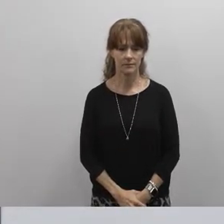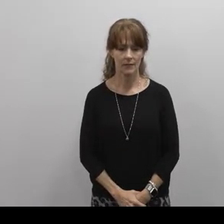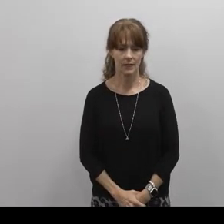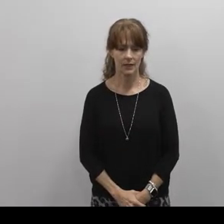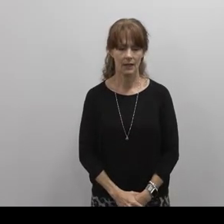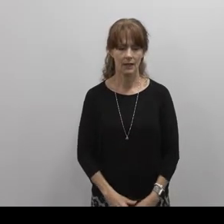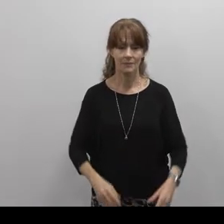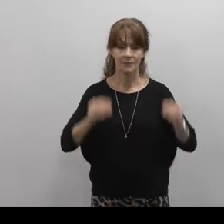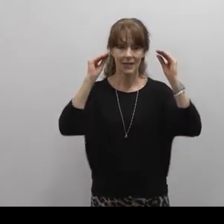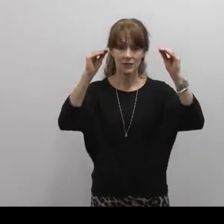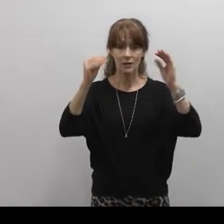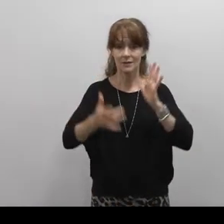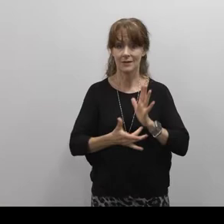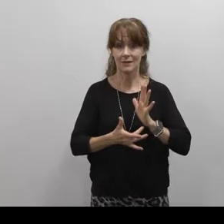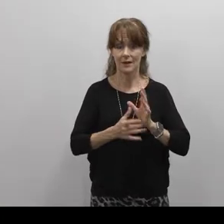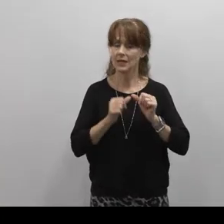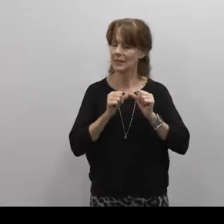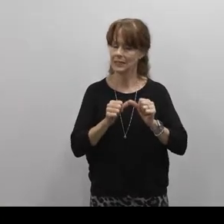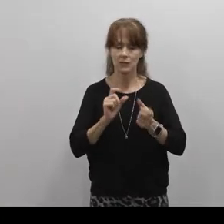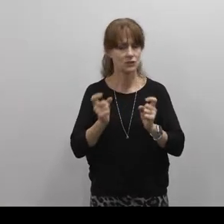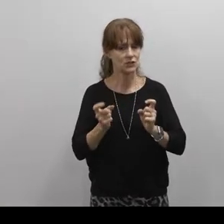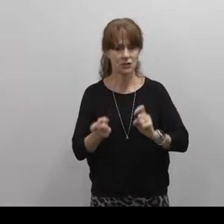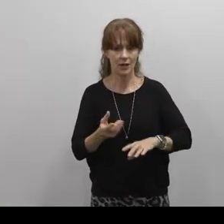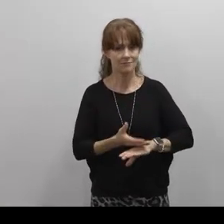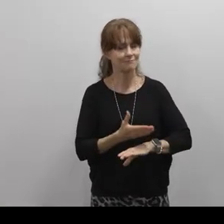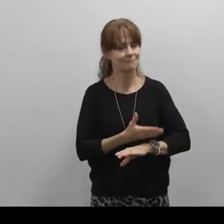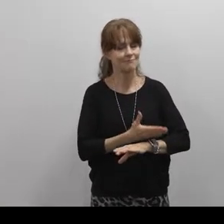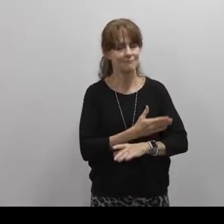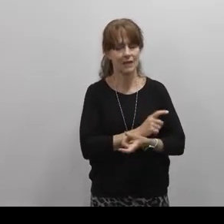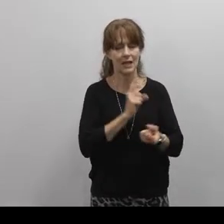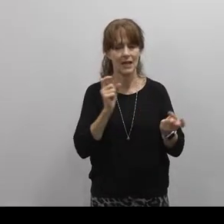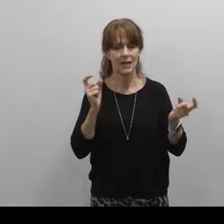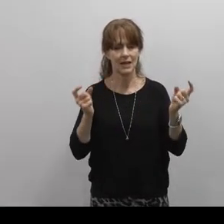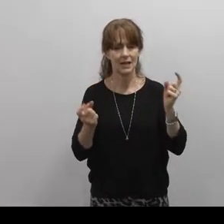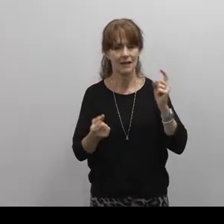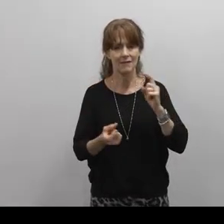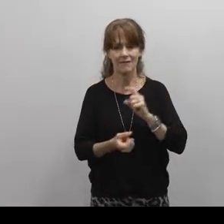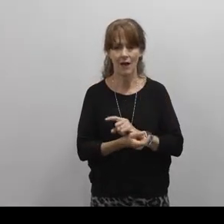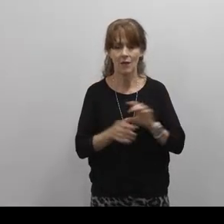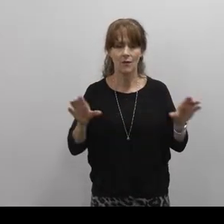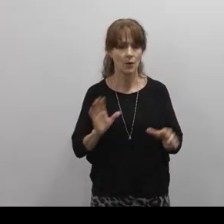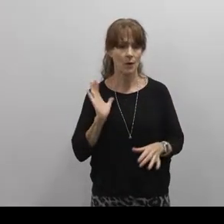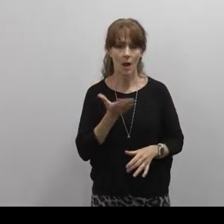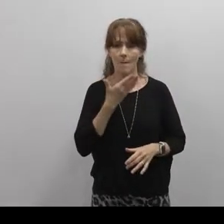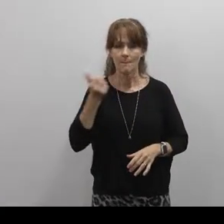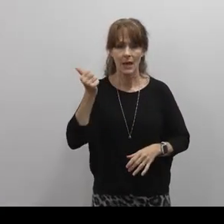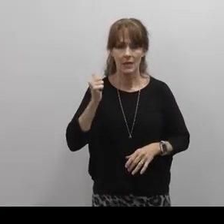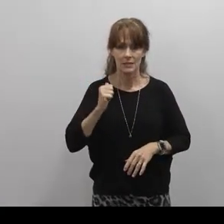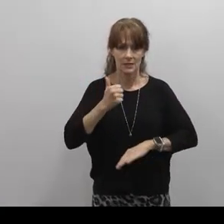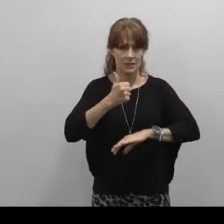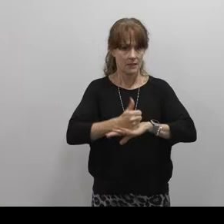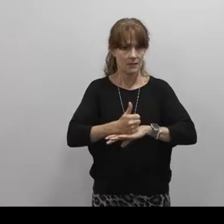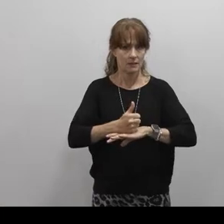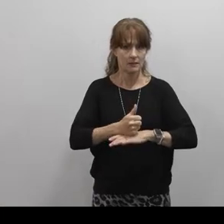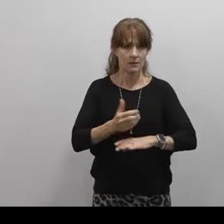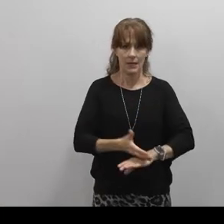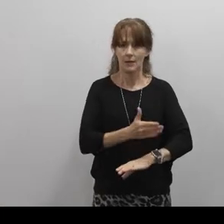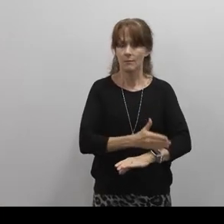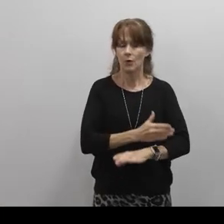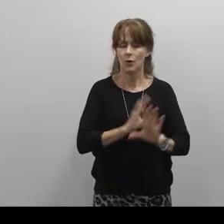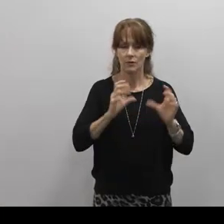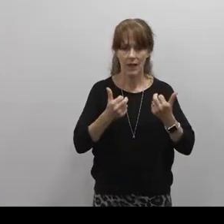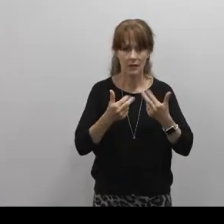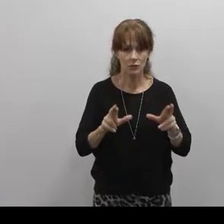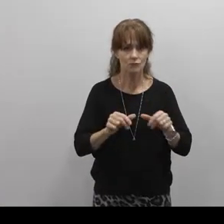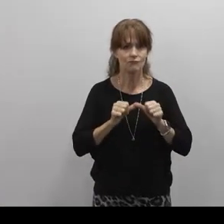Instructional technology, again, continues to change, continues to evolve. We're doing our absolute best to embark on and enhance classrooms as we